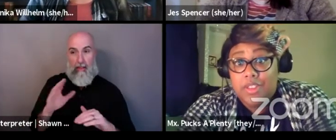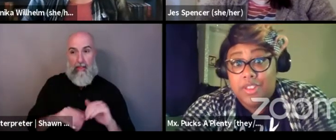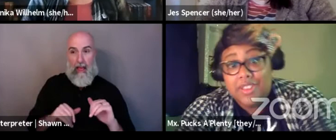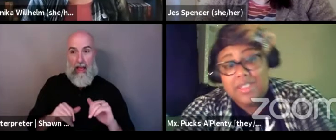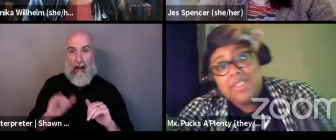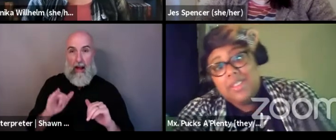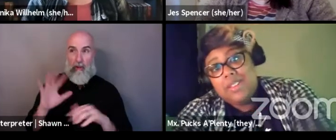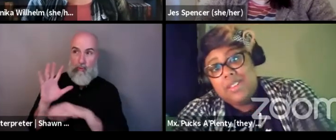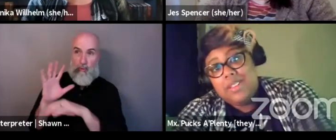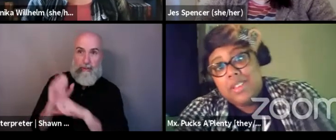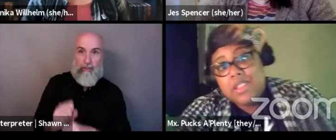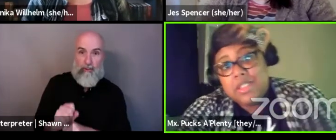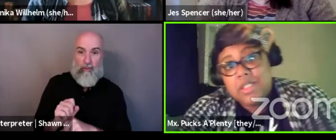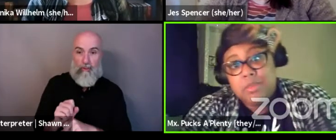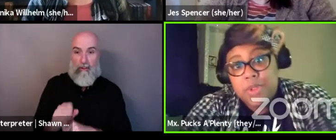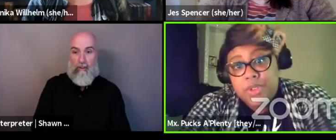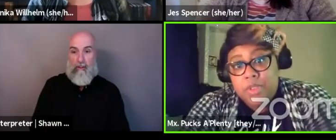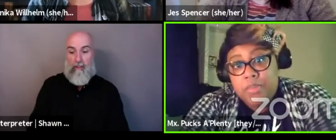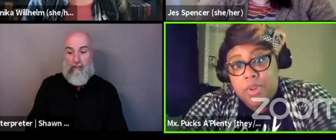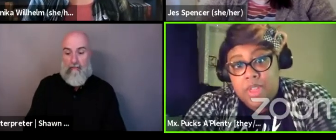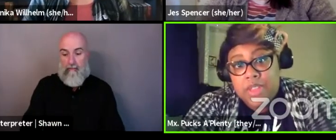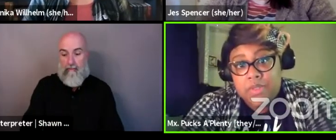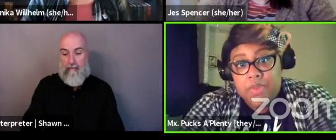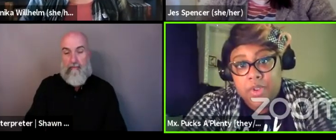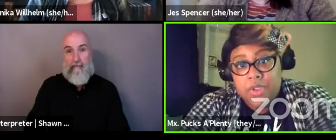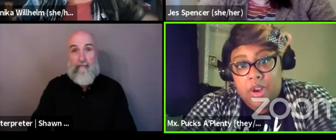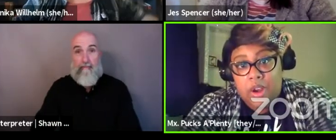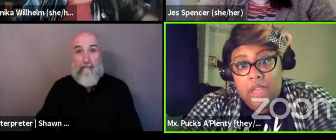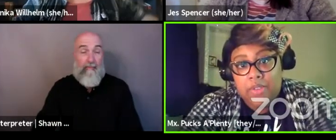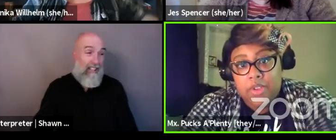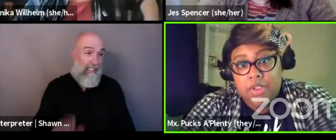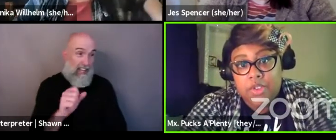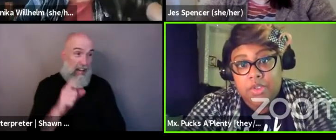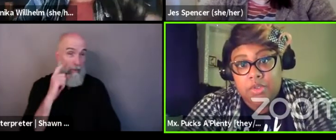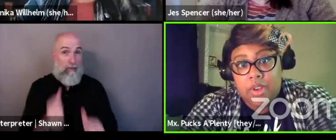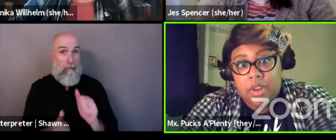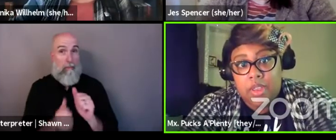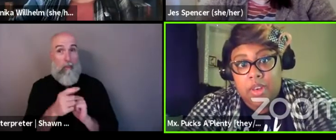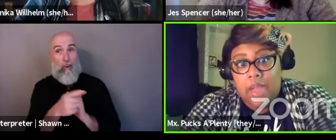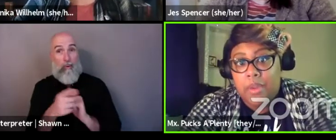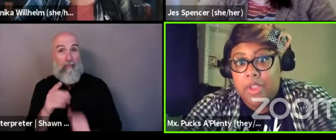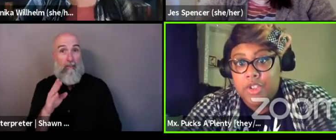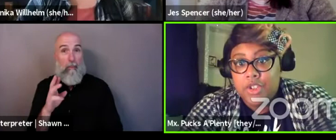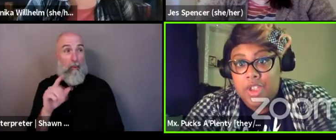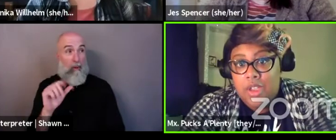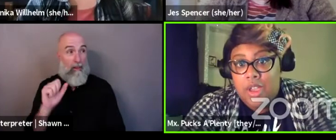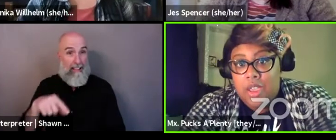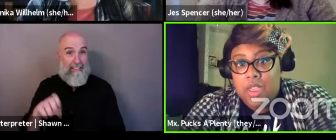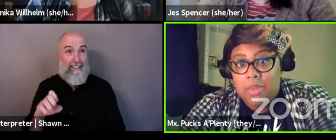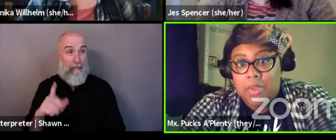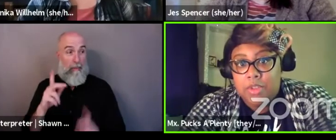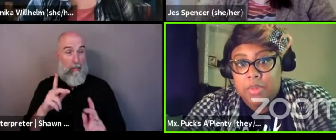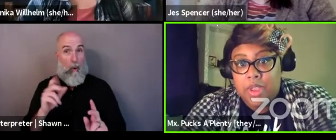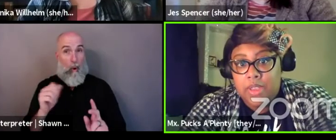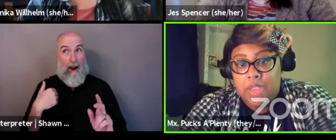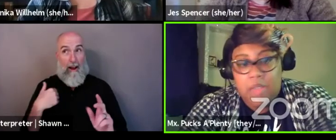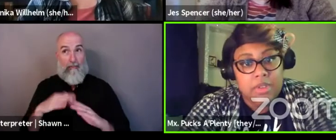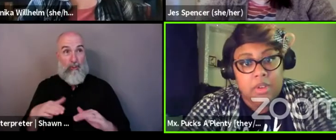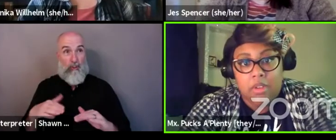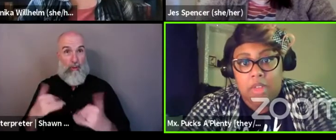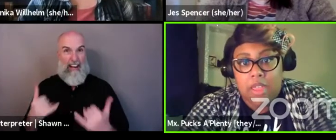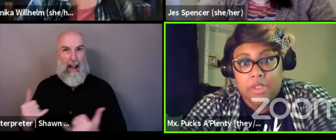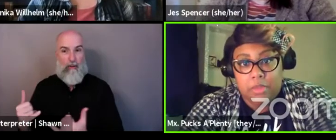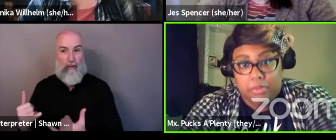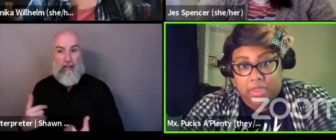traditional. It is, because most of the burlesque folks are having children now-ish. I came into burlesque, I